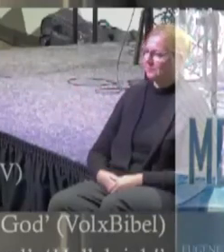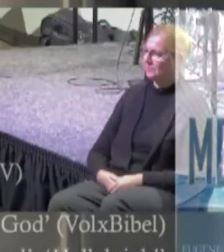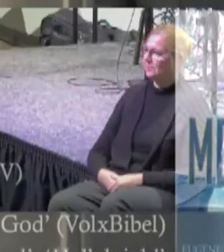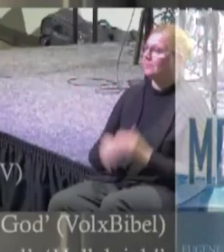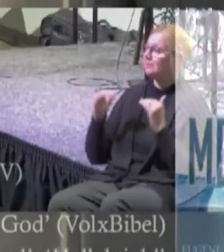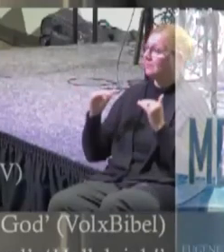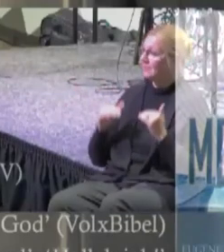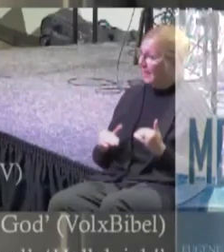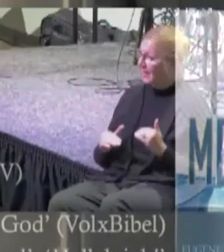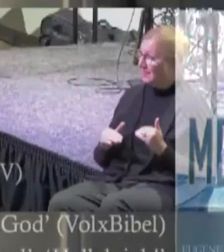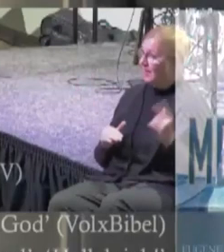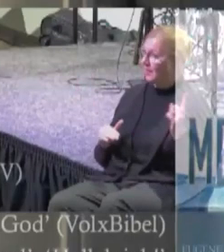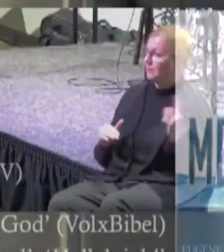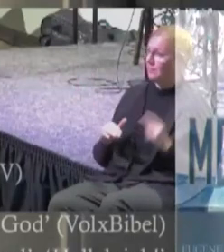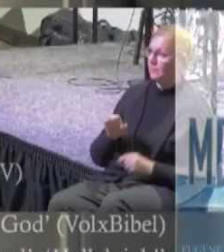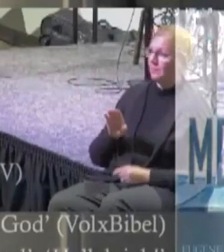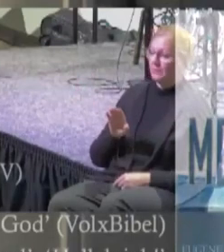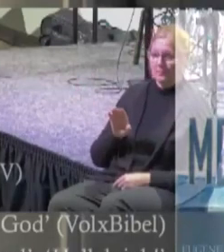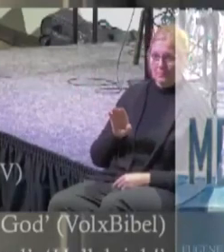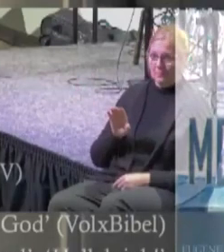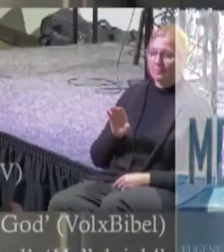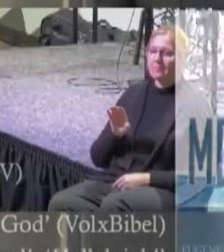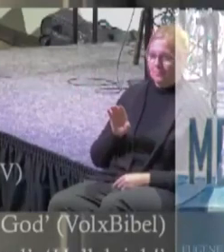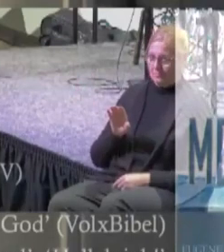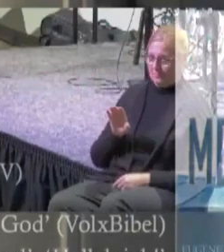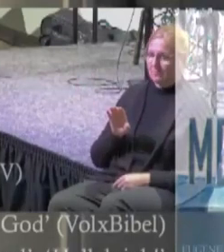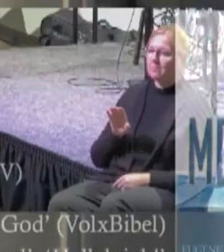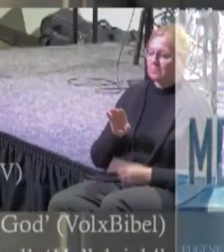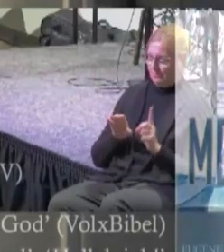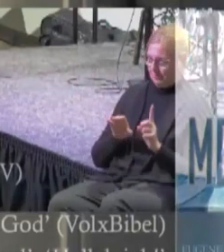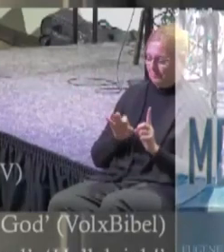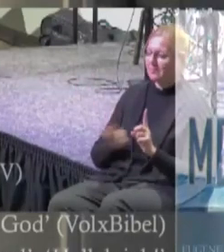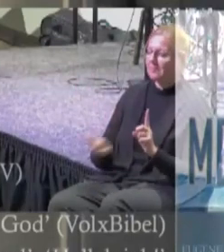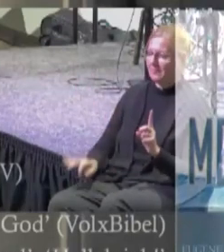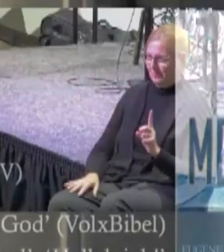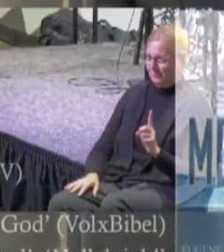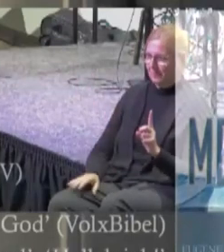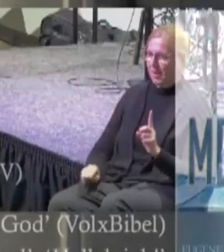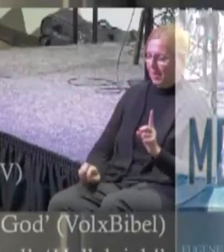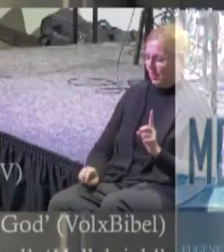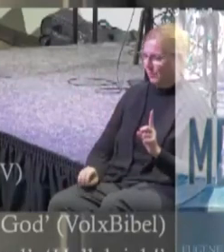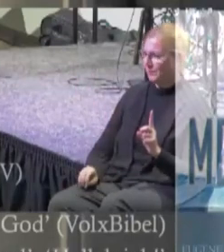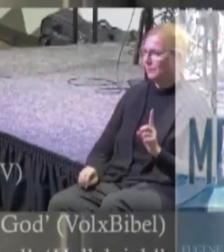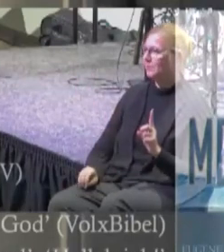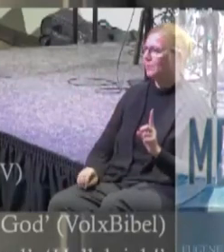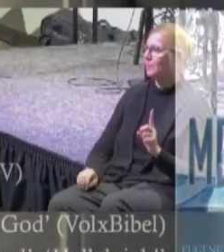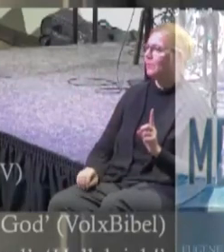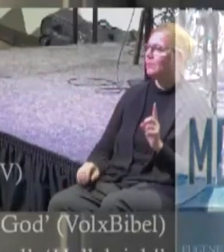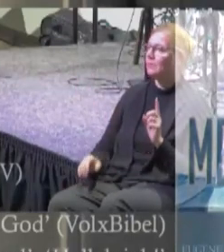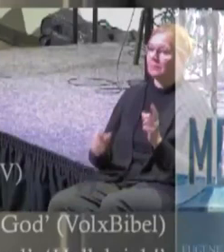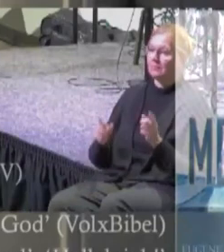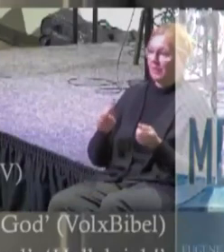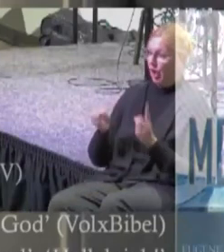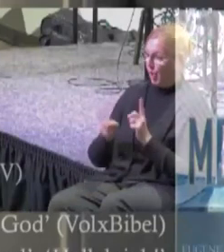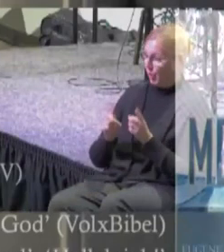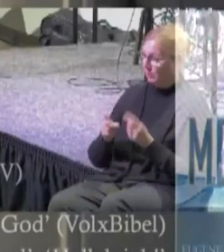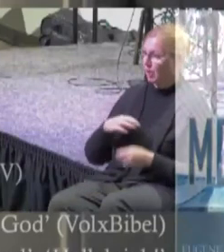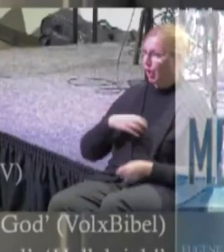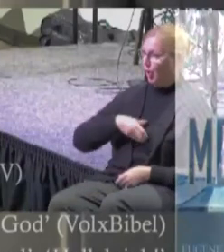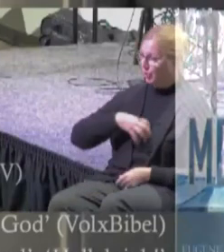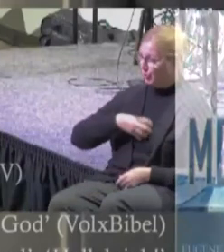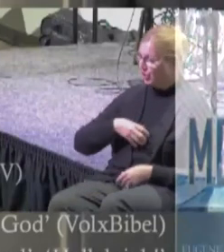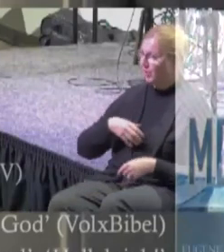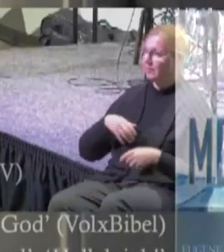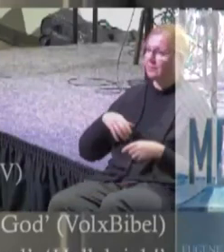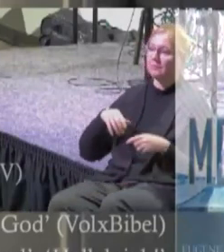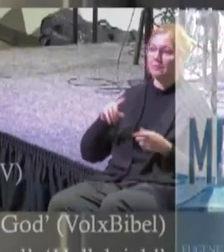Lastly, monolingualism is an exception worldwide. Foreign words, code switching, and translanguaging are actually